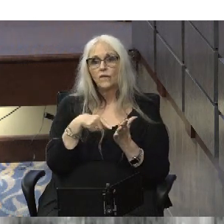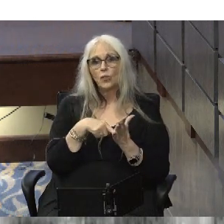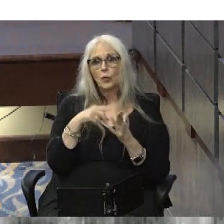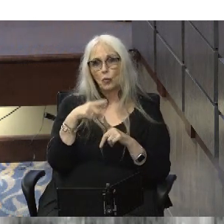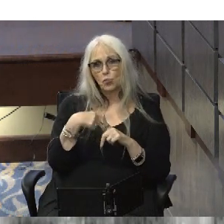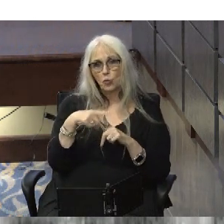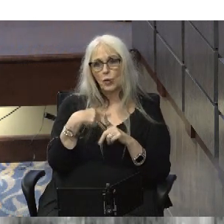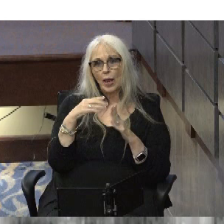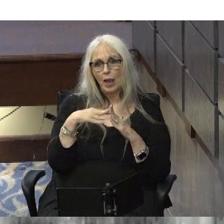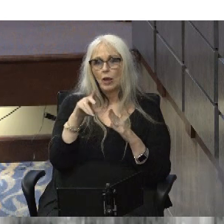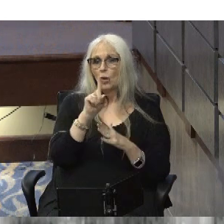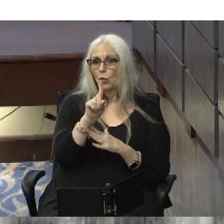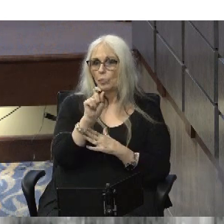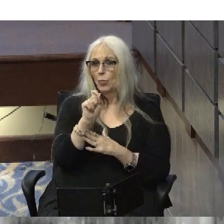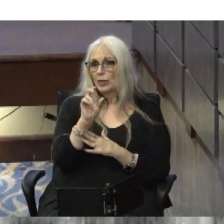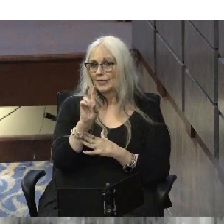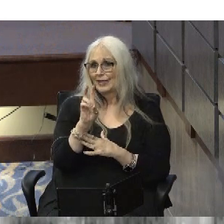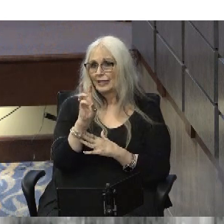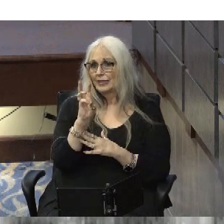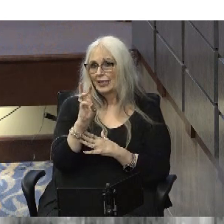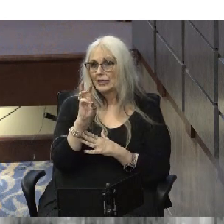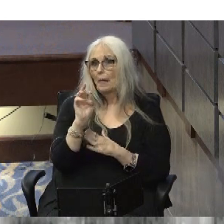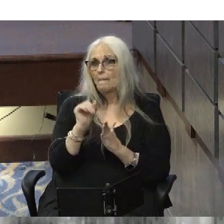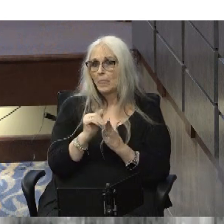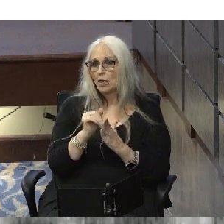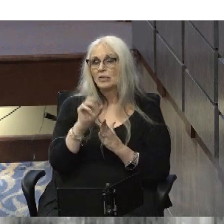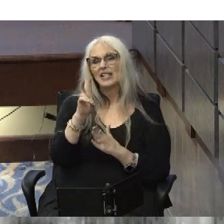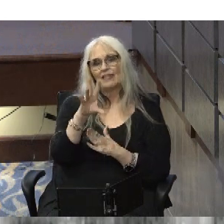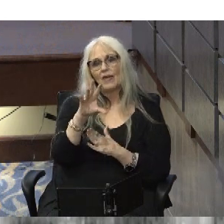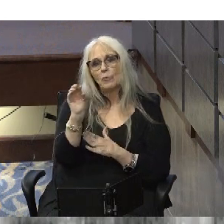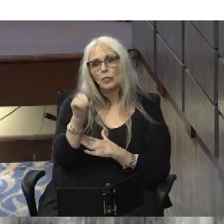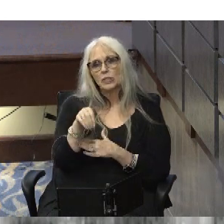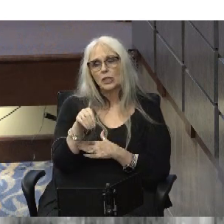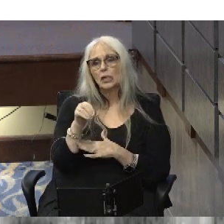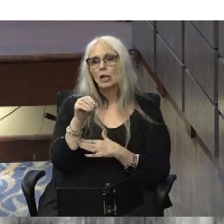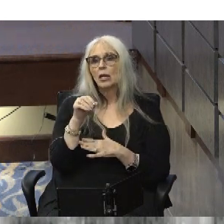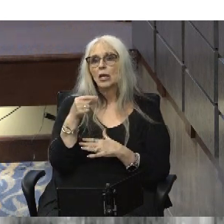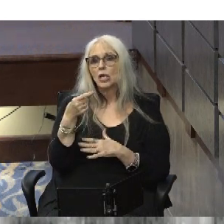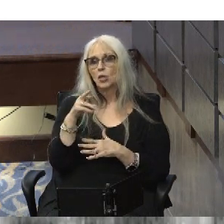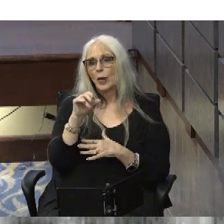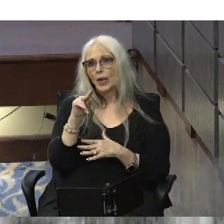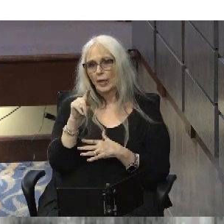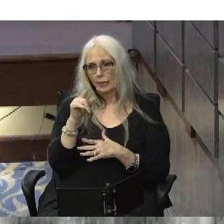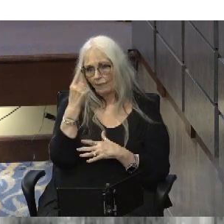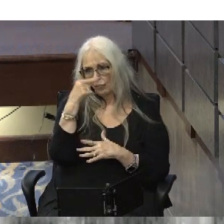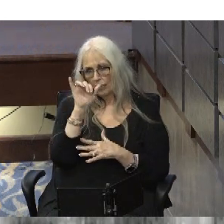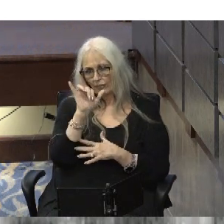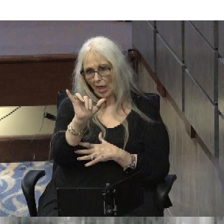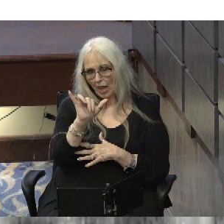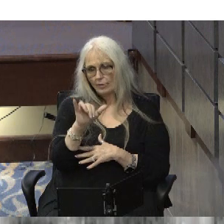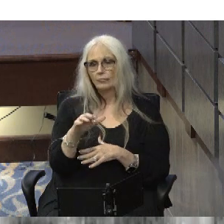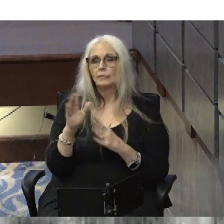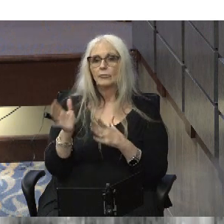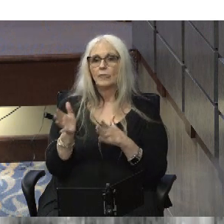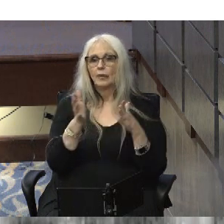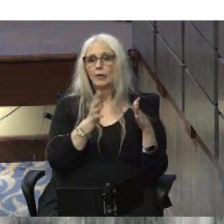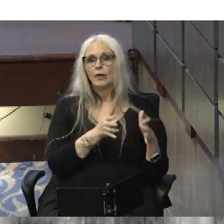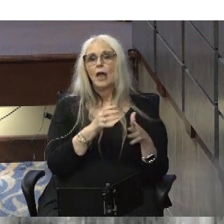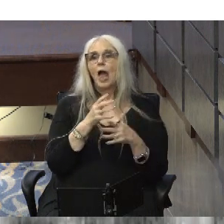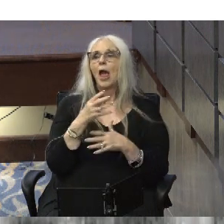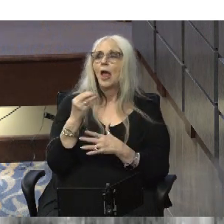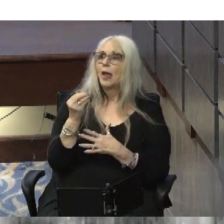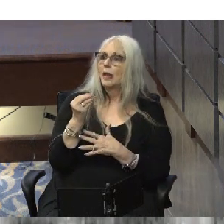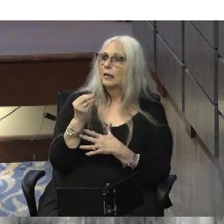housing, 1.6 million, almost 1.7 million, 65% of the grant will be allocated to that, so development of affordable rental